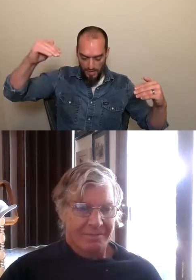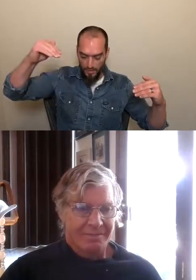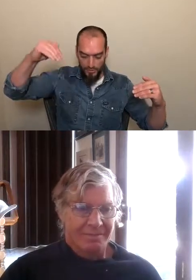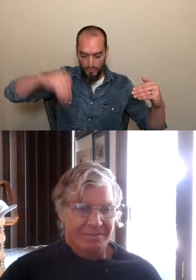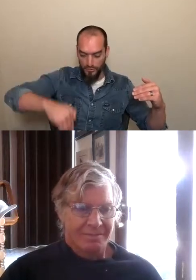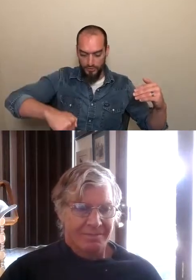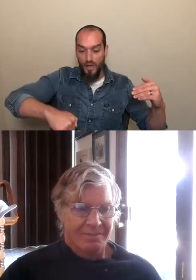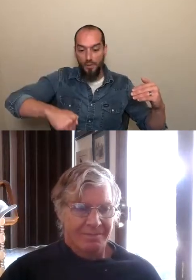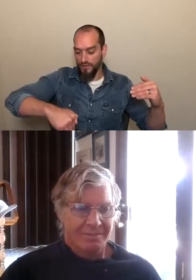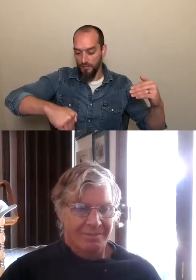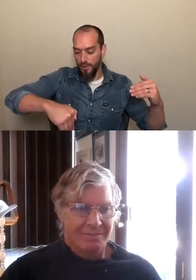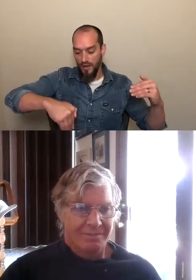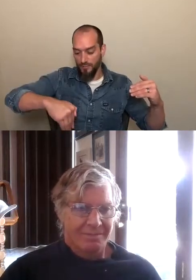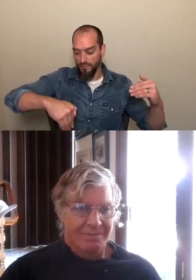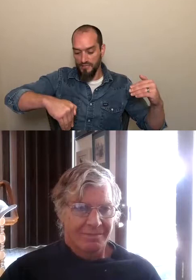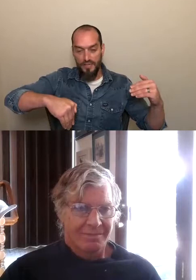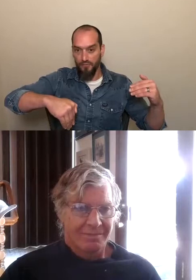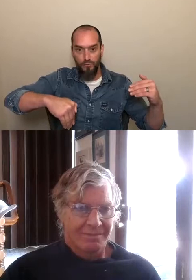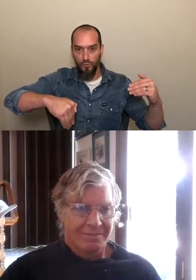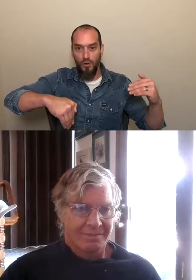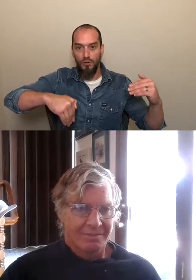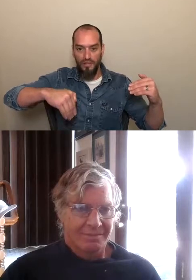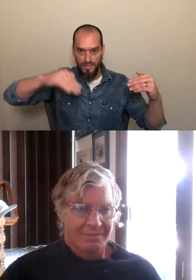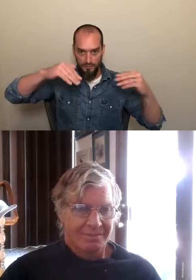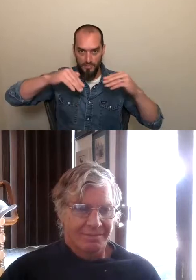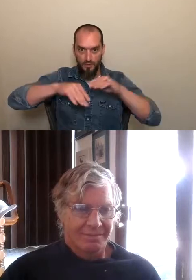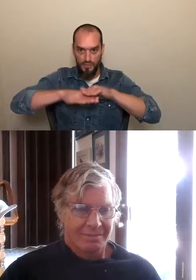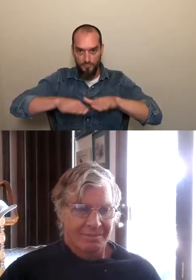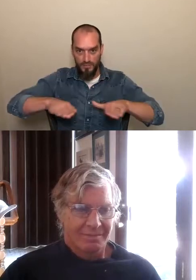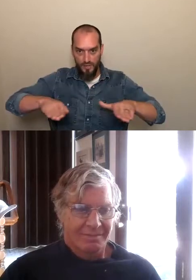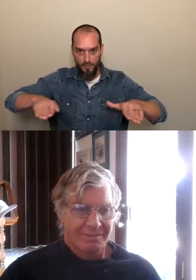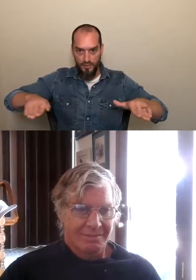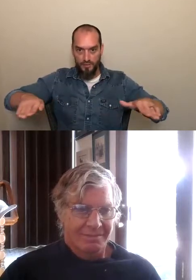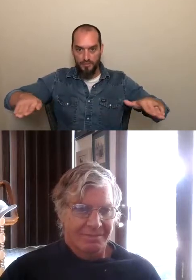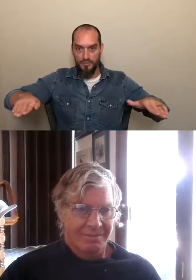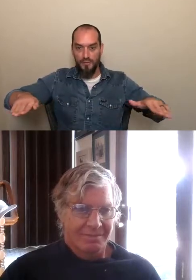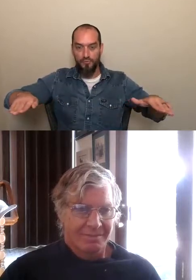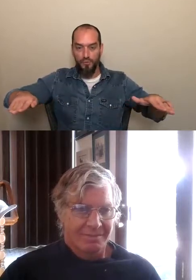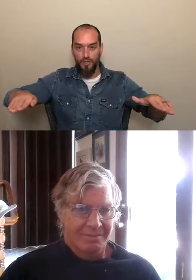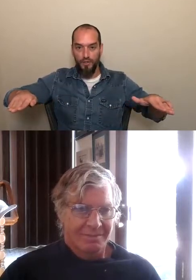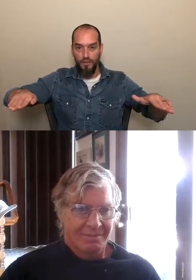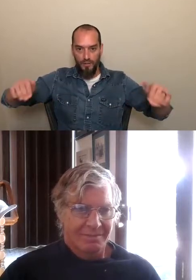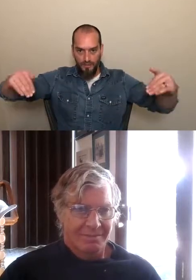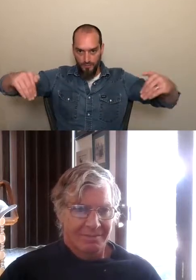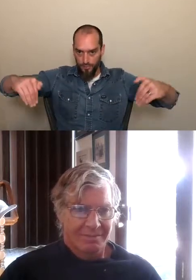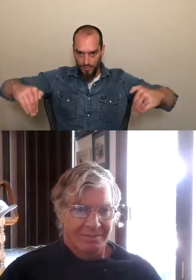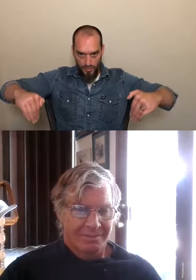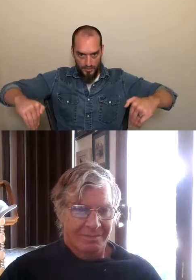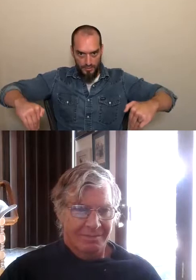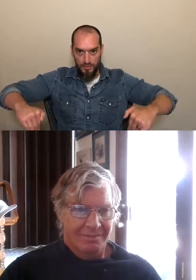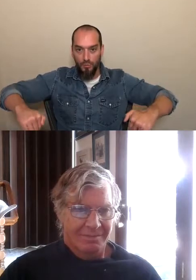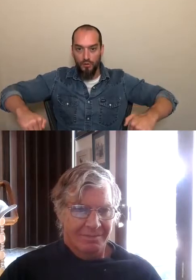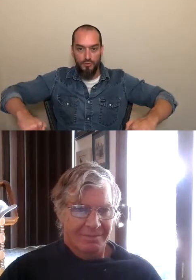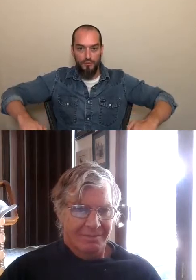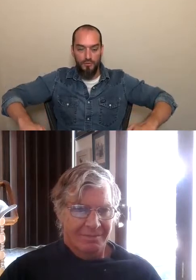that air didn't just stop at the bottom of that second floor wall. It keeps going. It spreads out beneath the subflooring. Then it